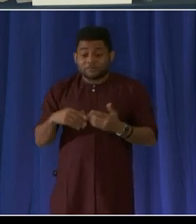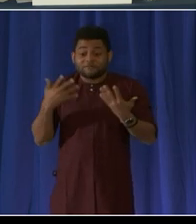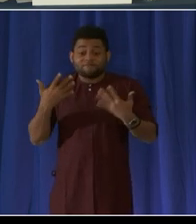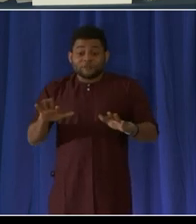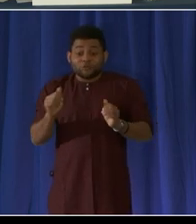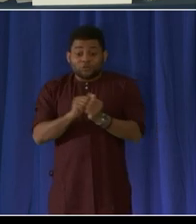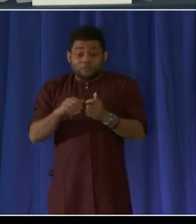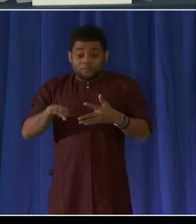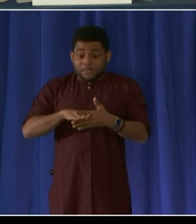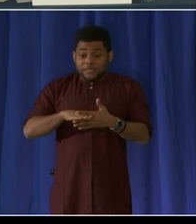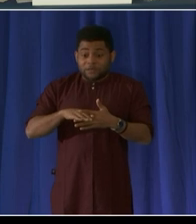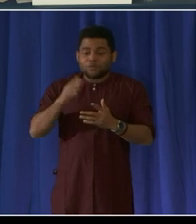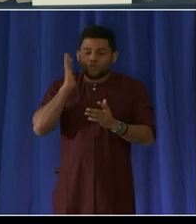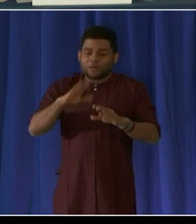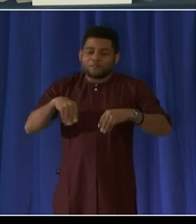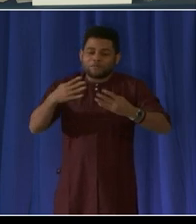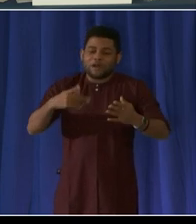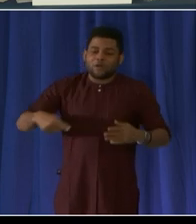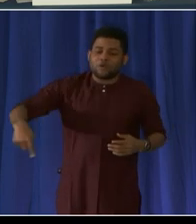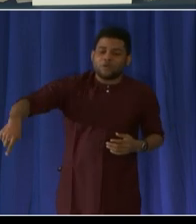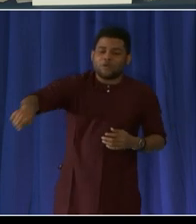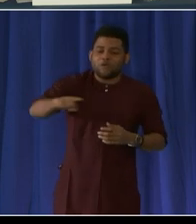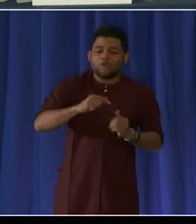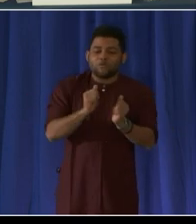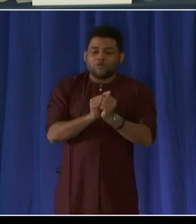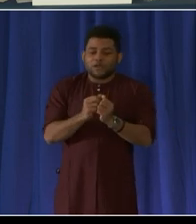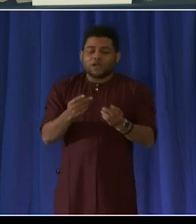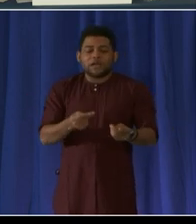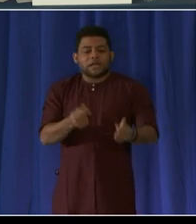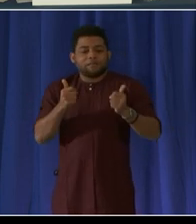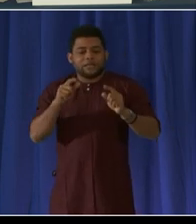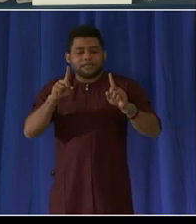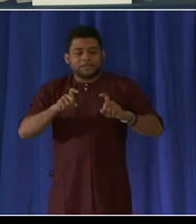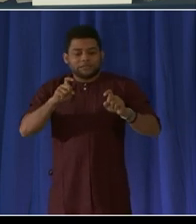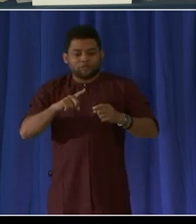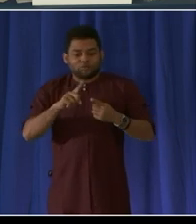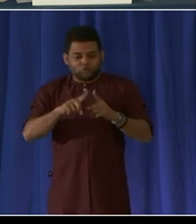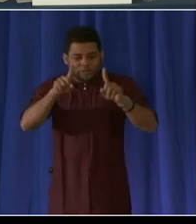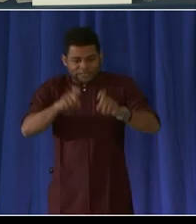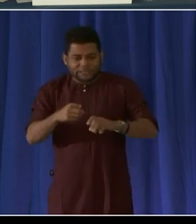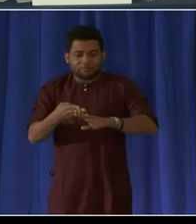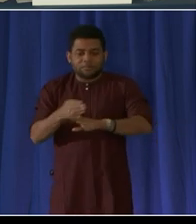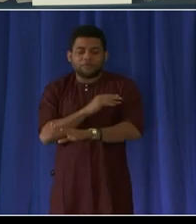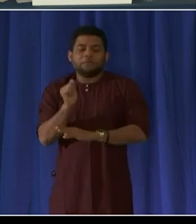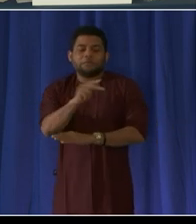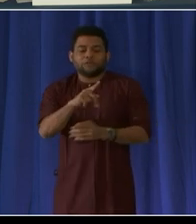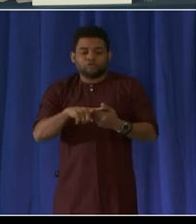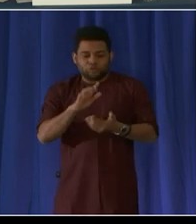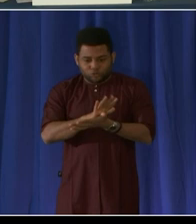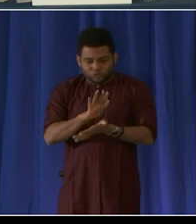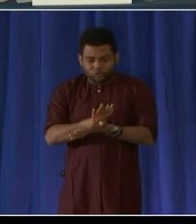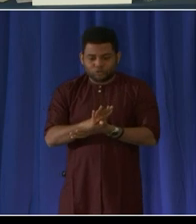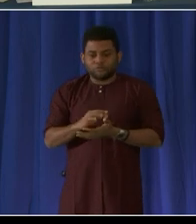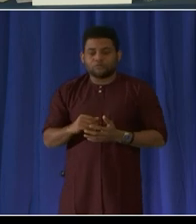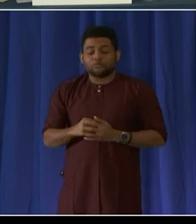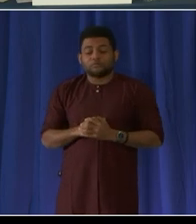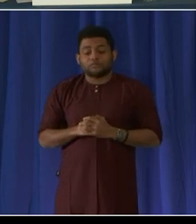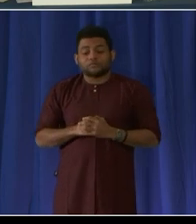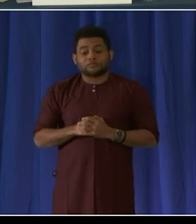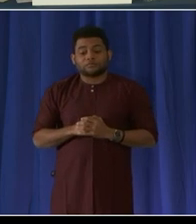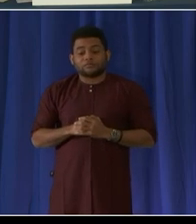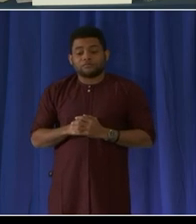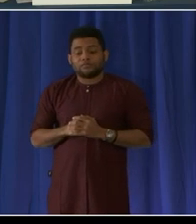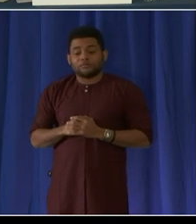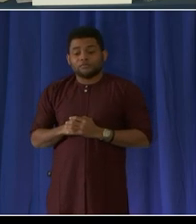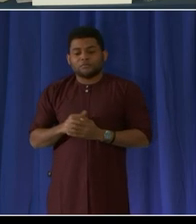be providing students and staff members with the antigen-based kits to test over the break before they return. We're